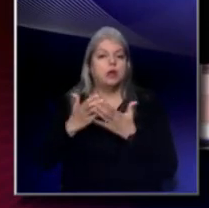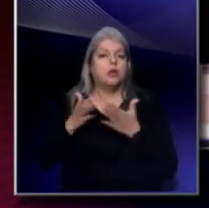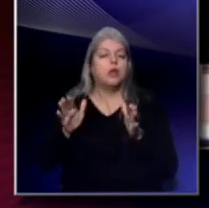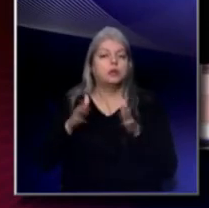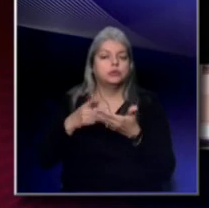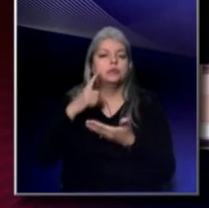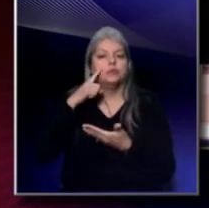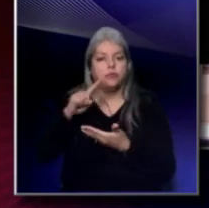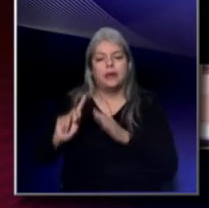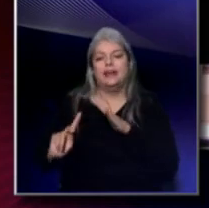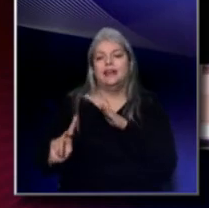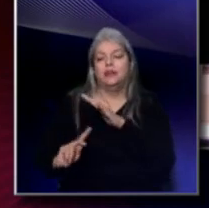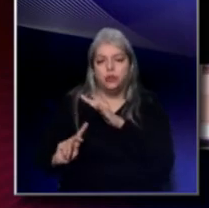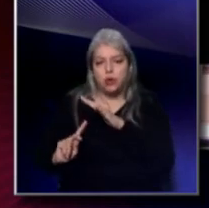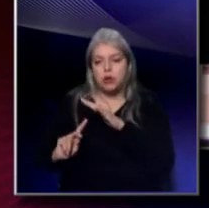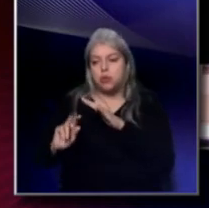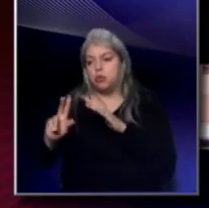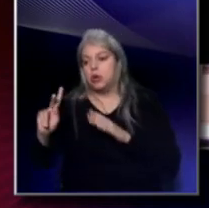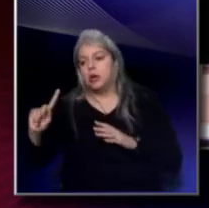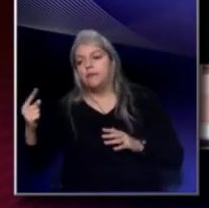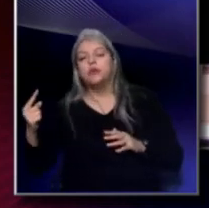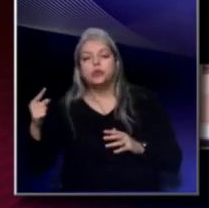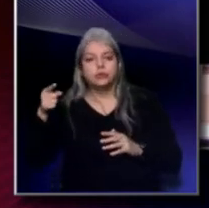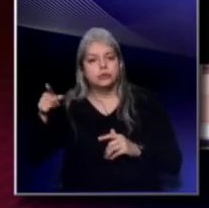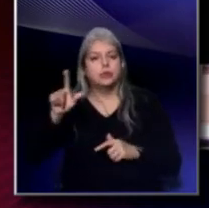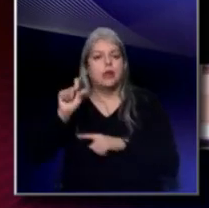for kindergarten, if not kindergarten and first grade,